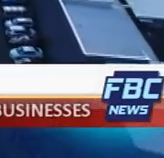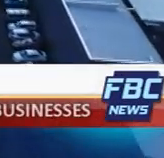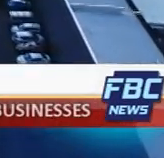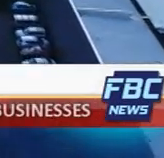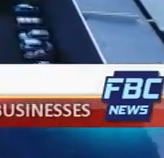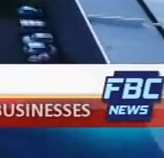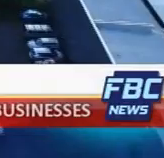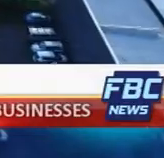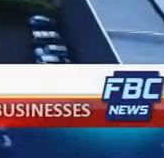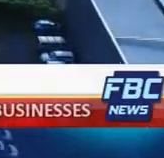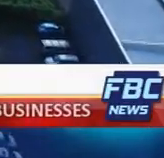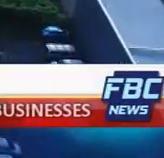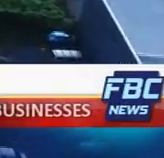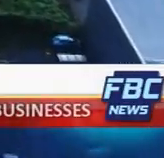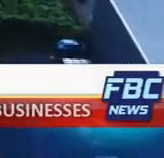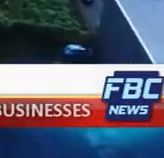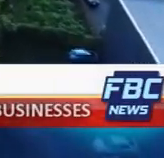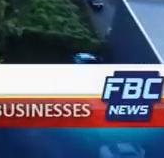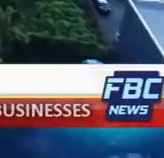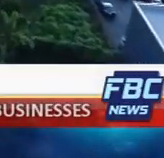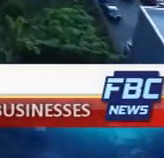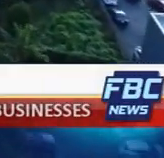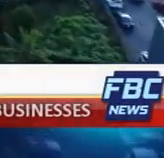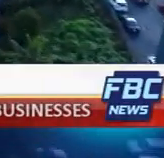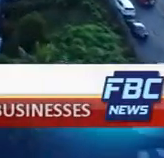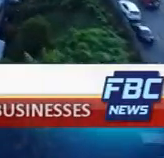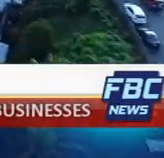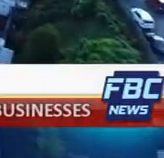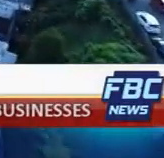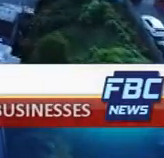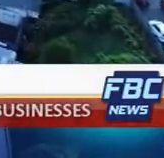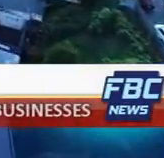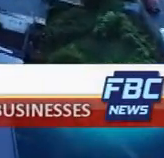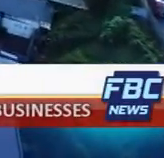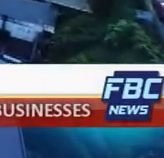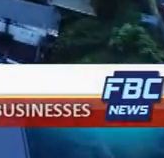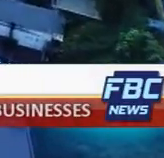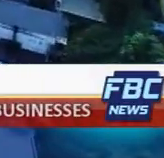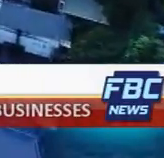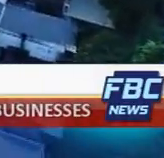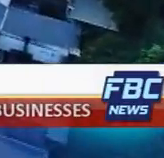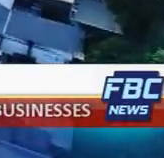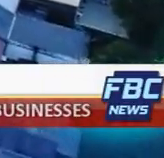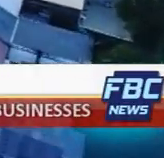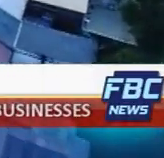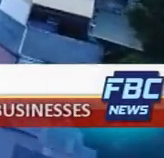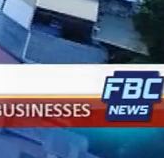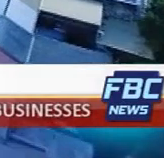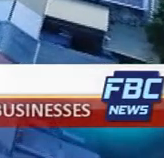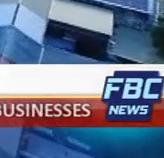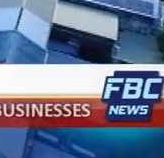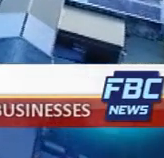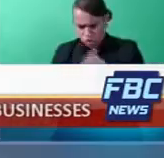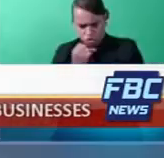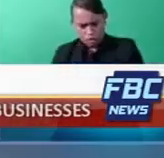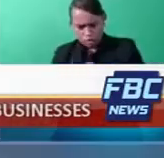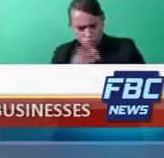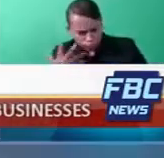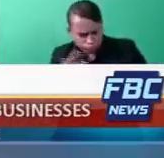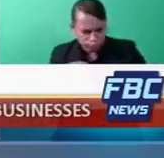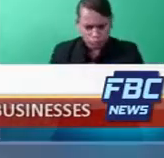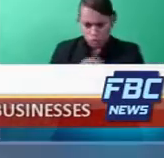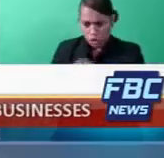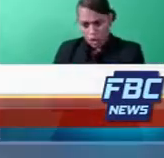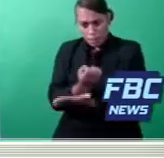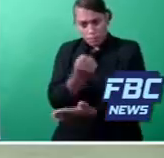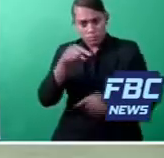Pramila Kumar says through the digital transformation program, the ministry will be able to continuously review its licensing process. The Ministry of